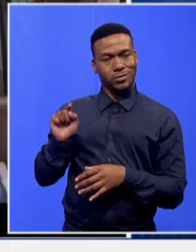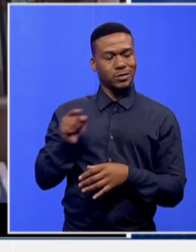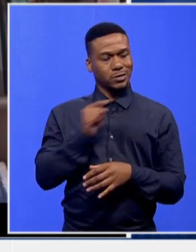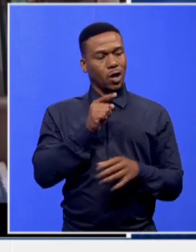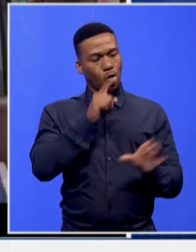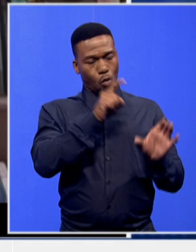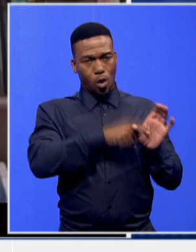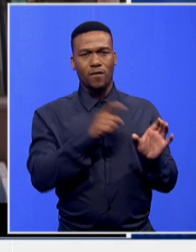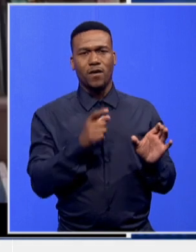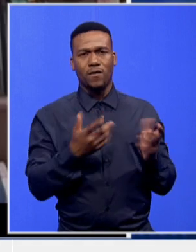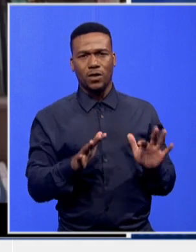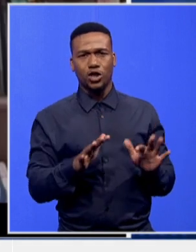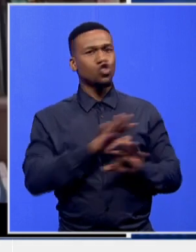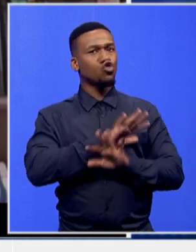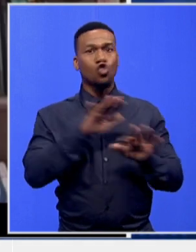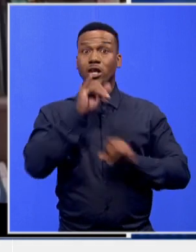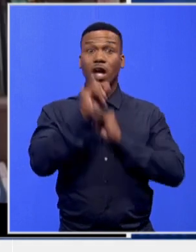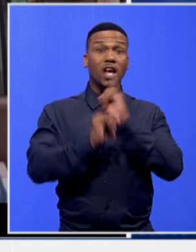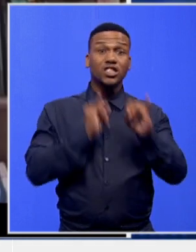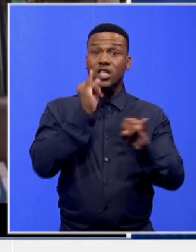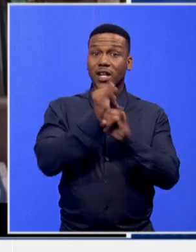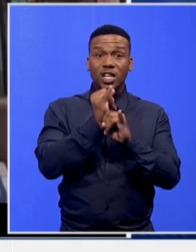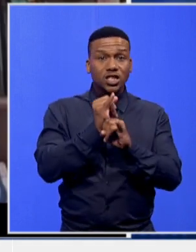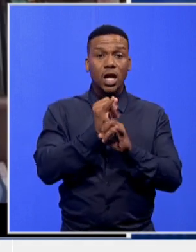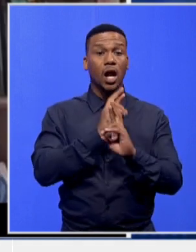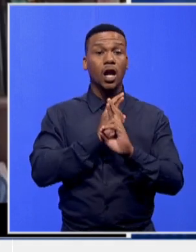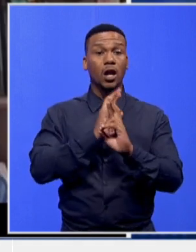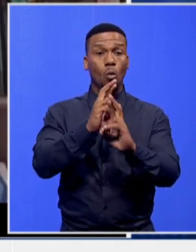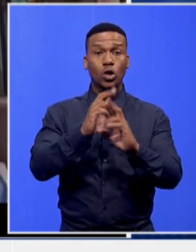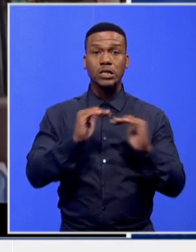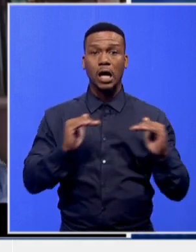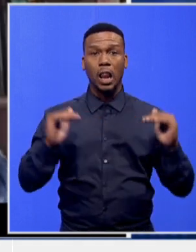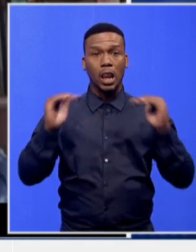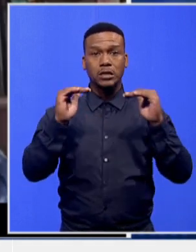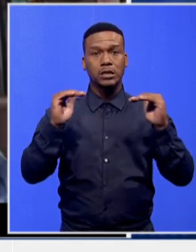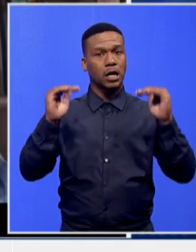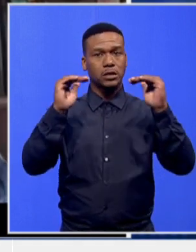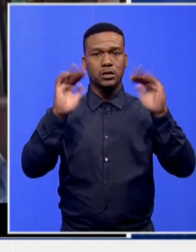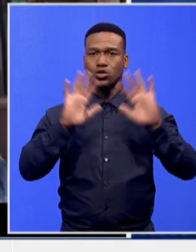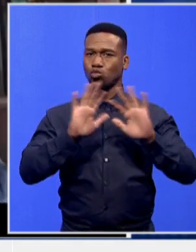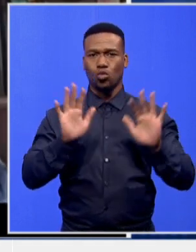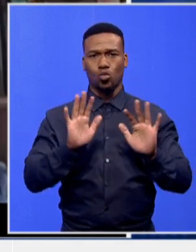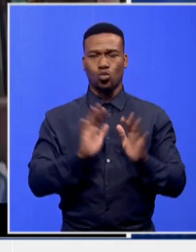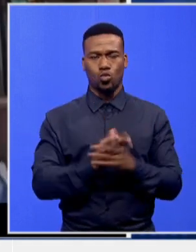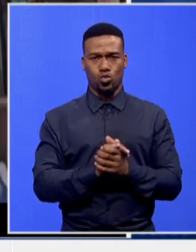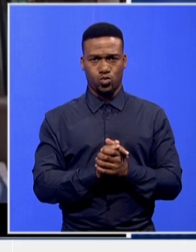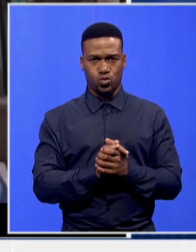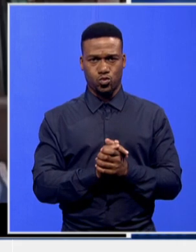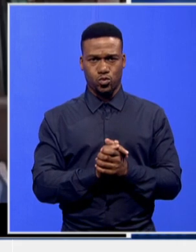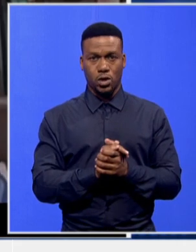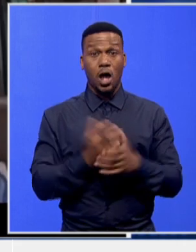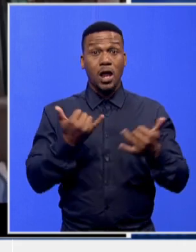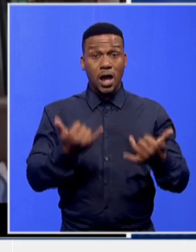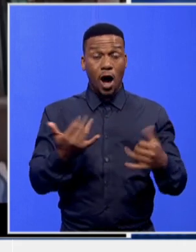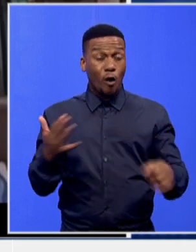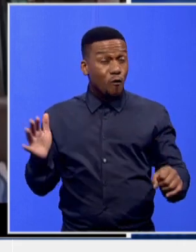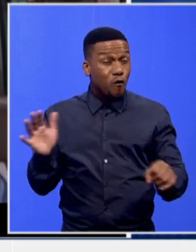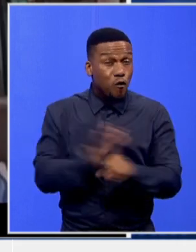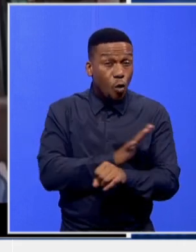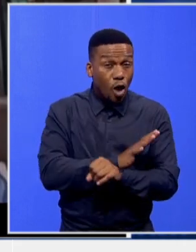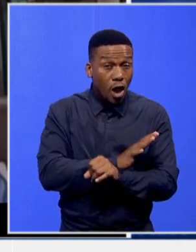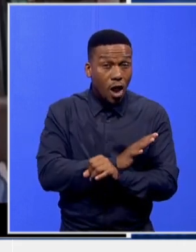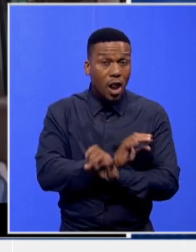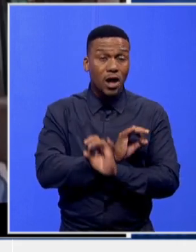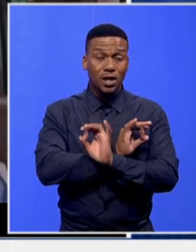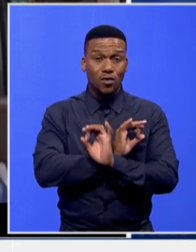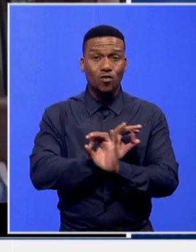financial reporting standards that the qualification is. So now, with a full disclosure in